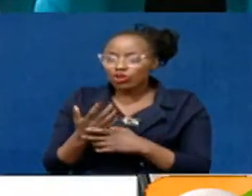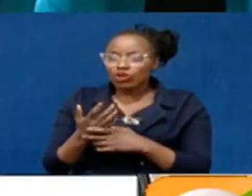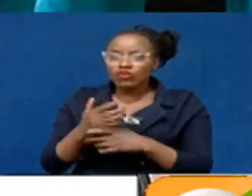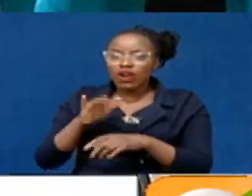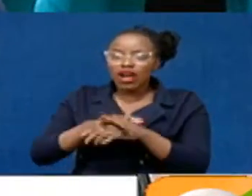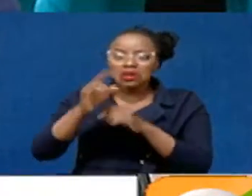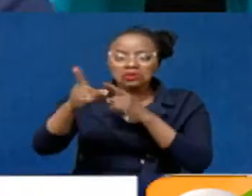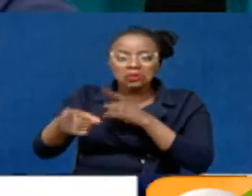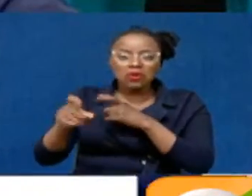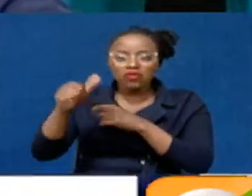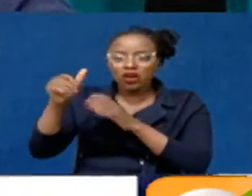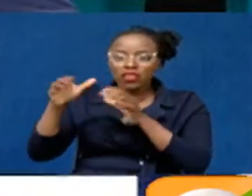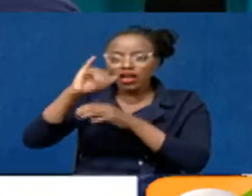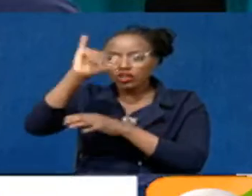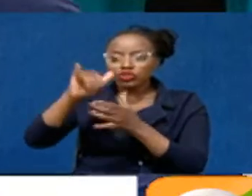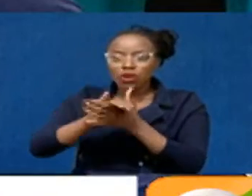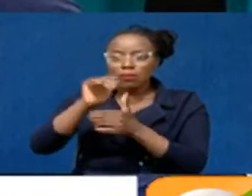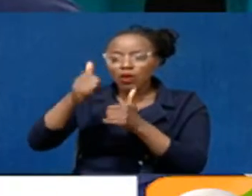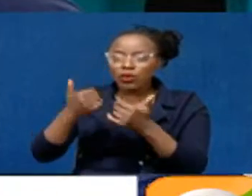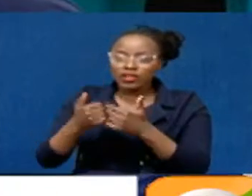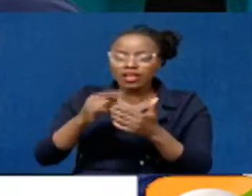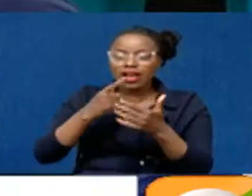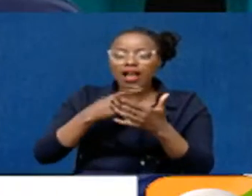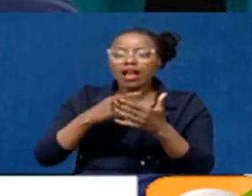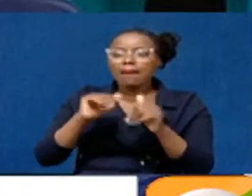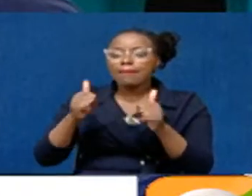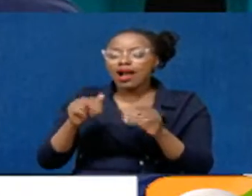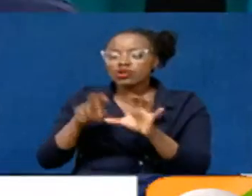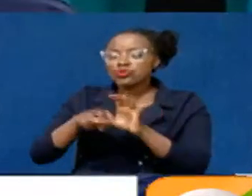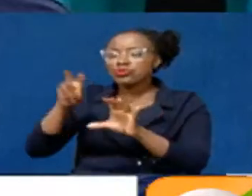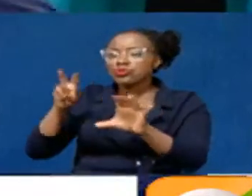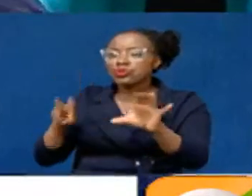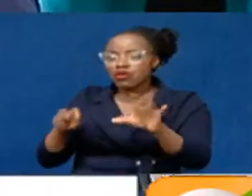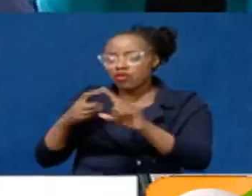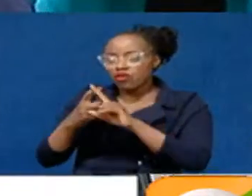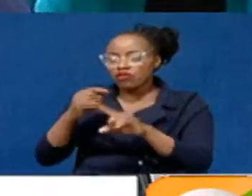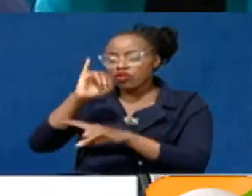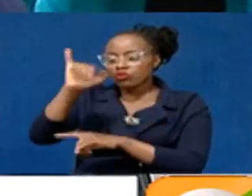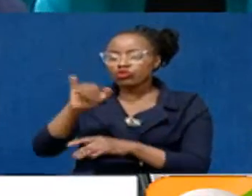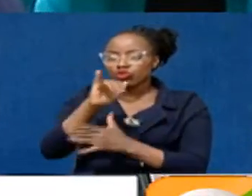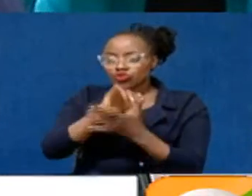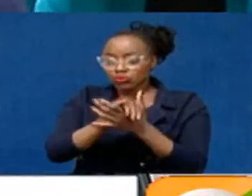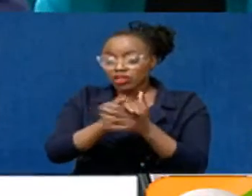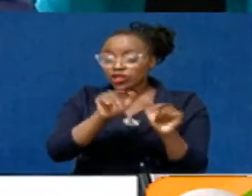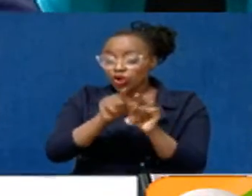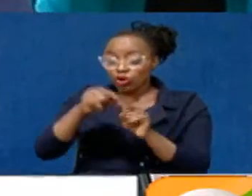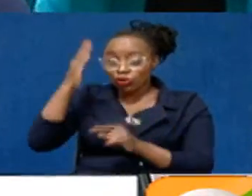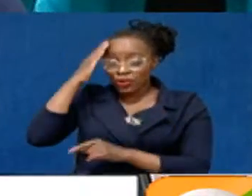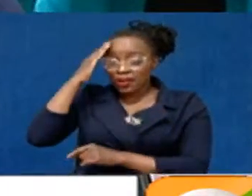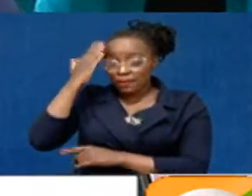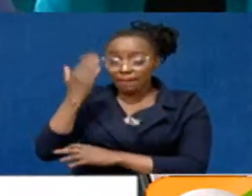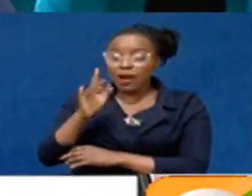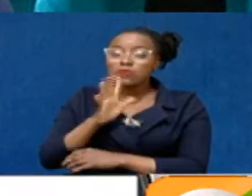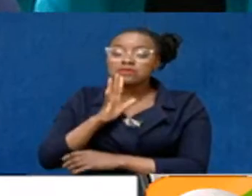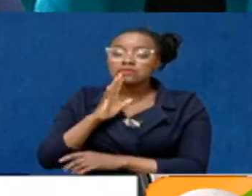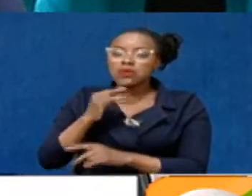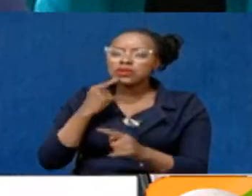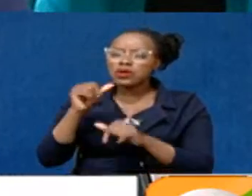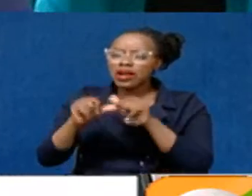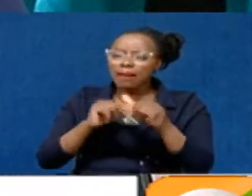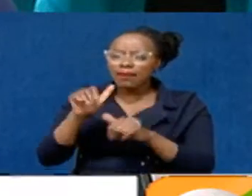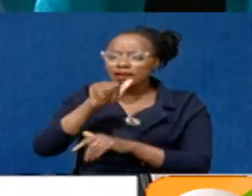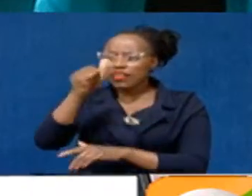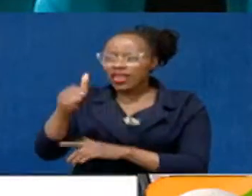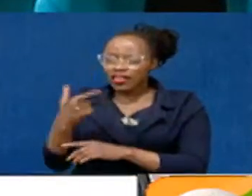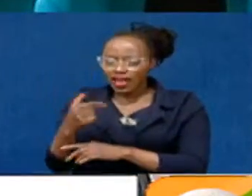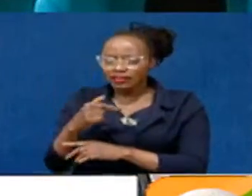the other wing of Jubilee that is yet to clear from the party. Remember, and we spoke about this in the